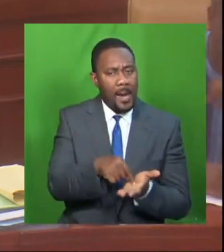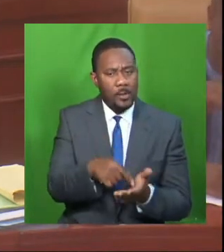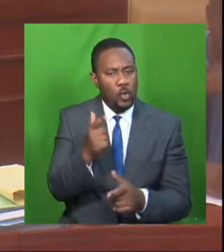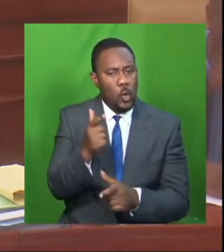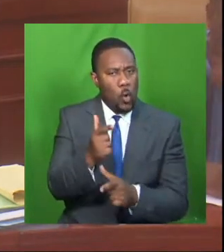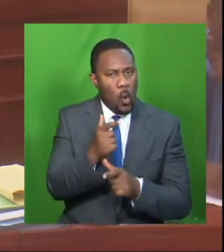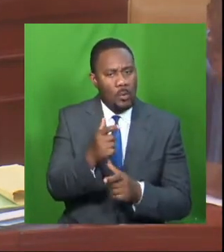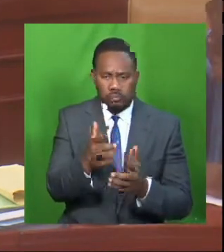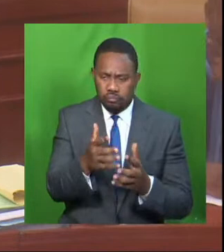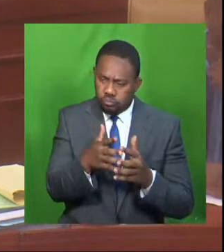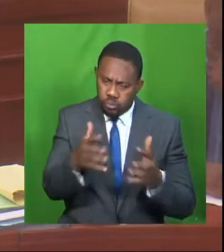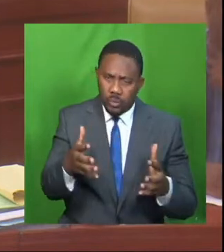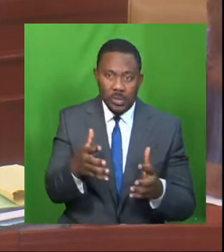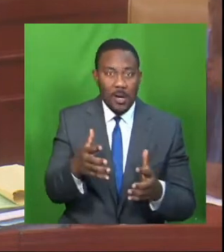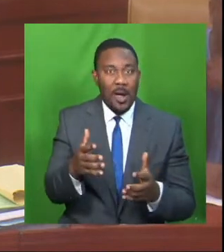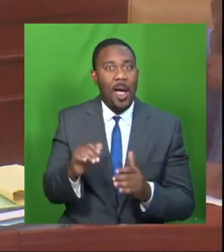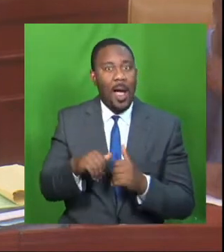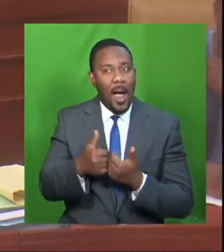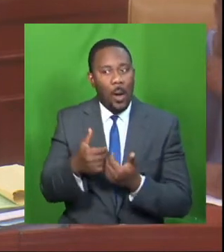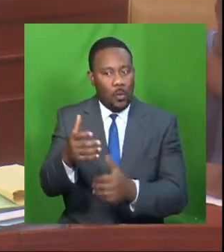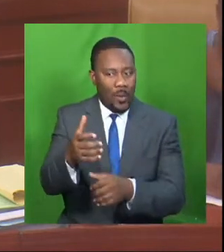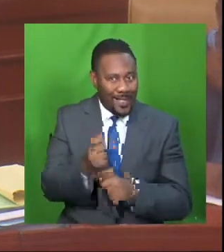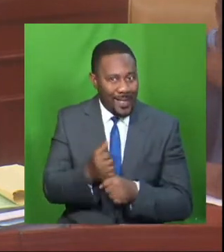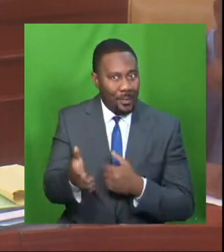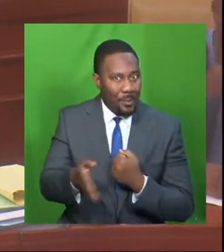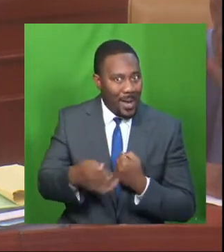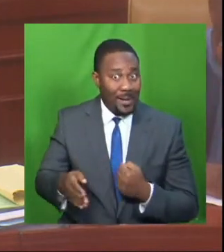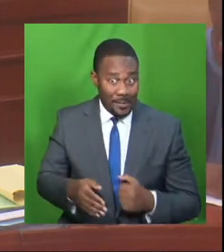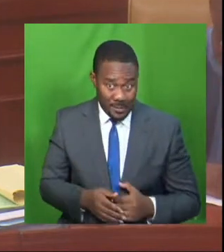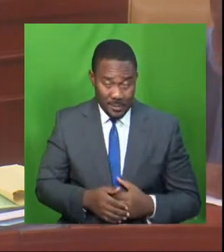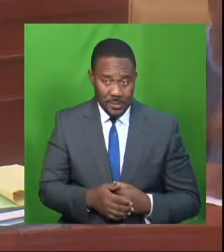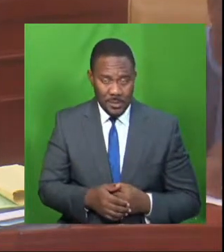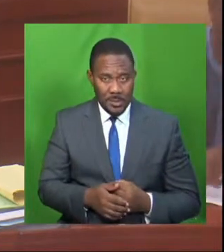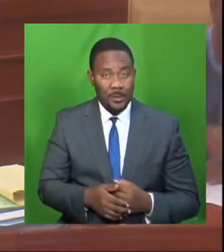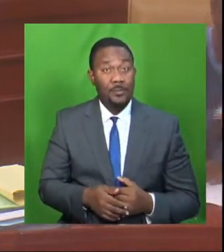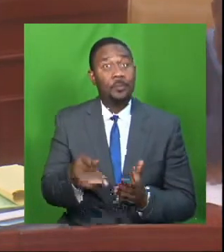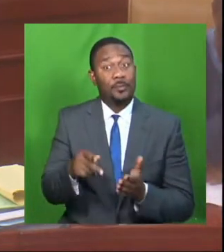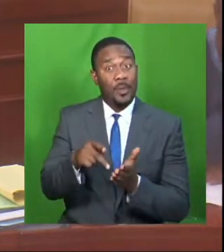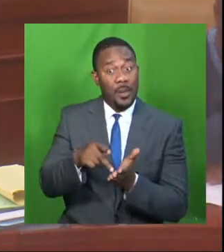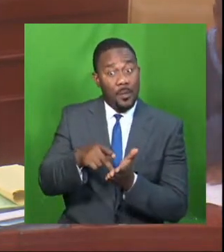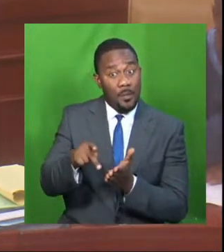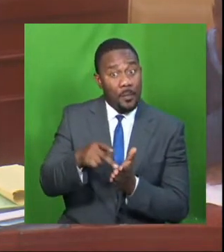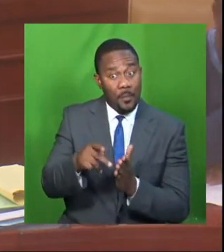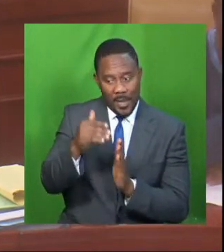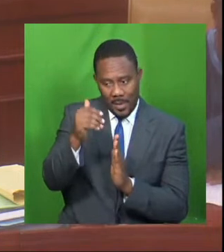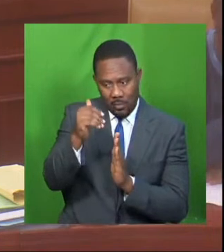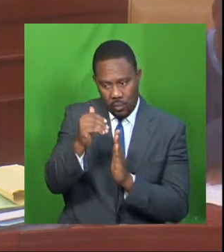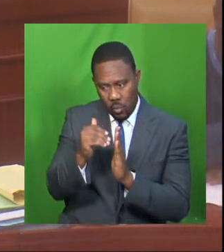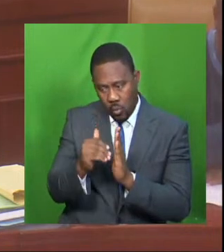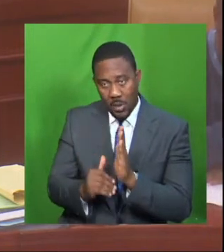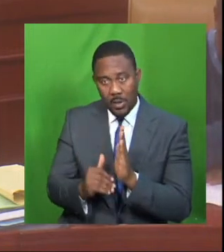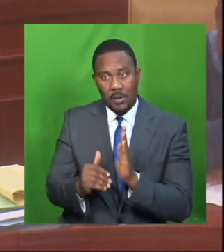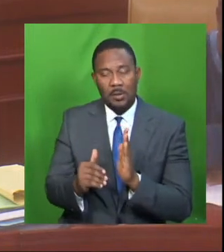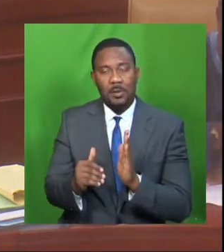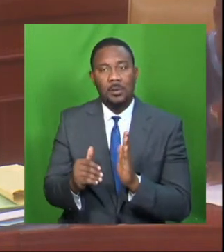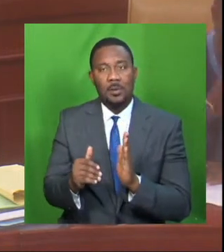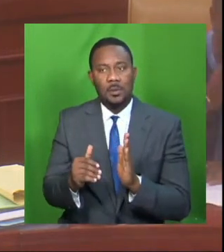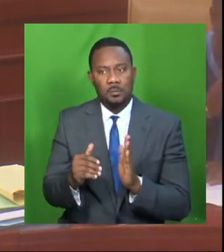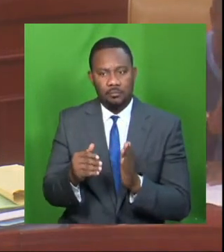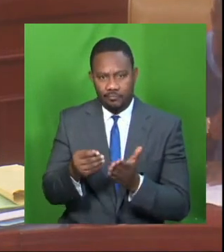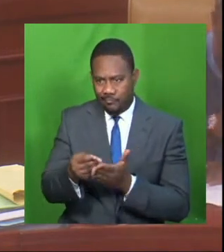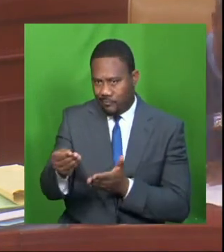Honorable Speaker, you just said the report has been laid and is for distribution, but I can't